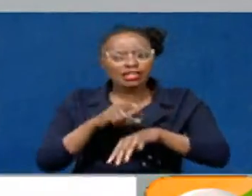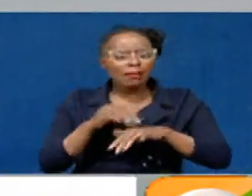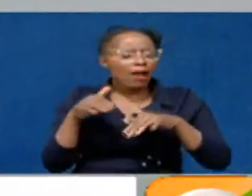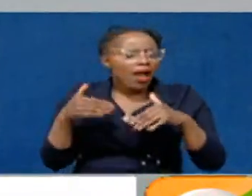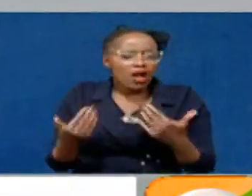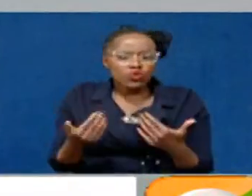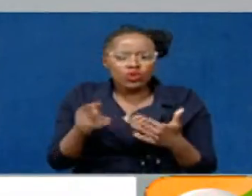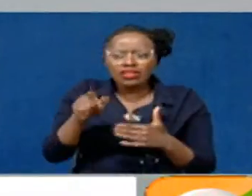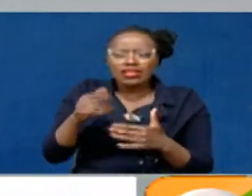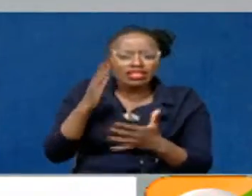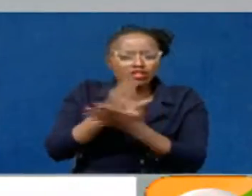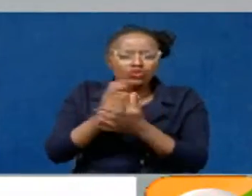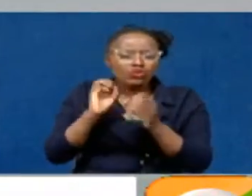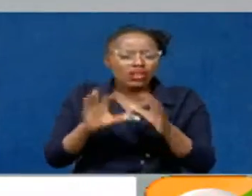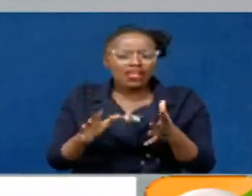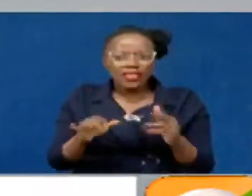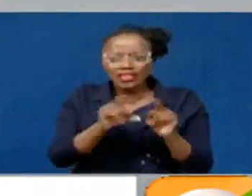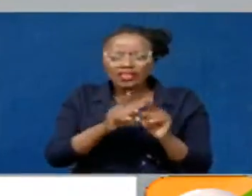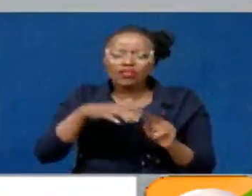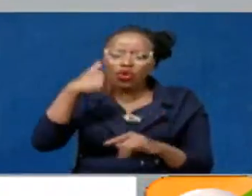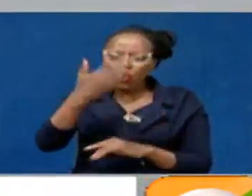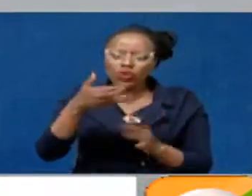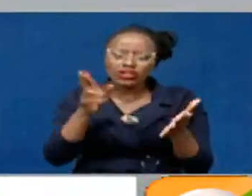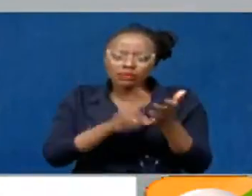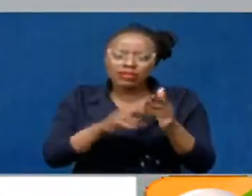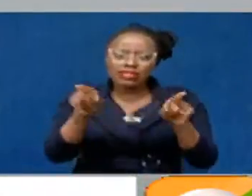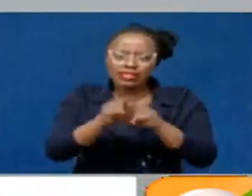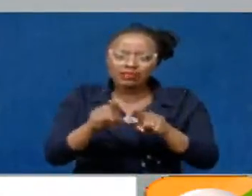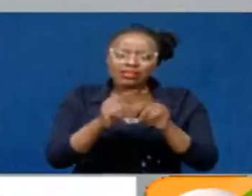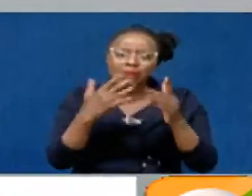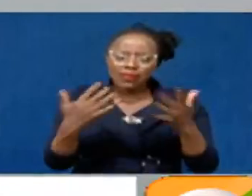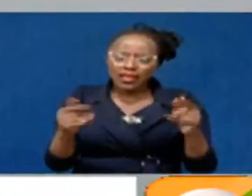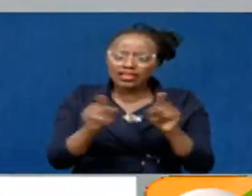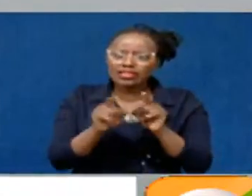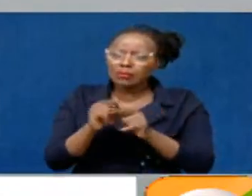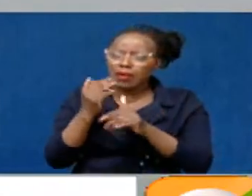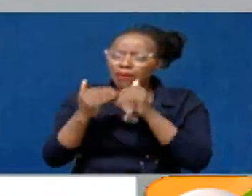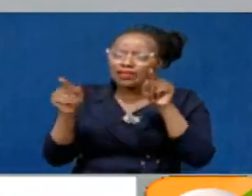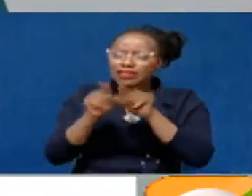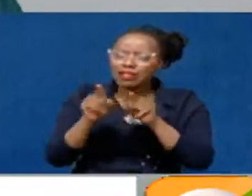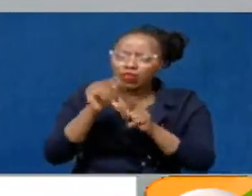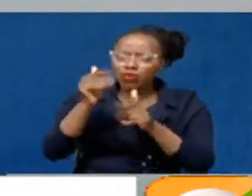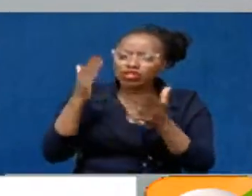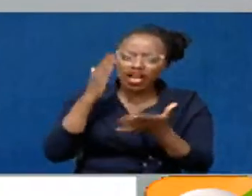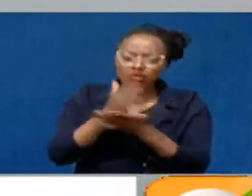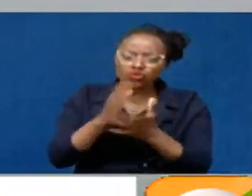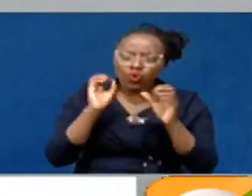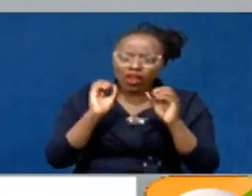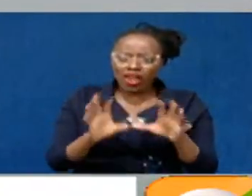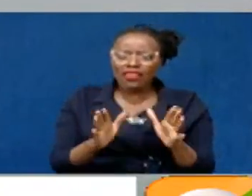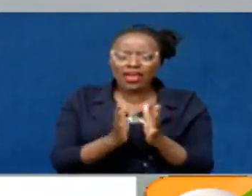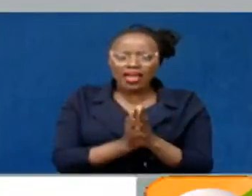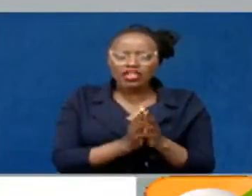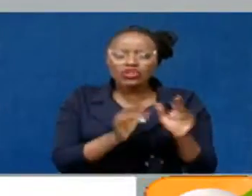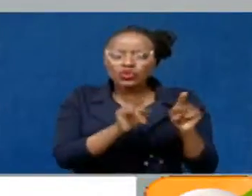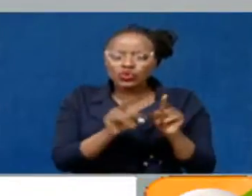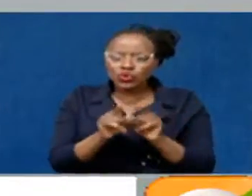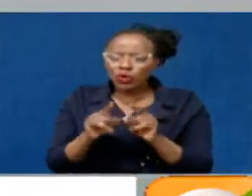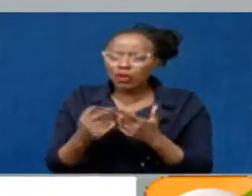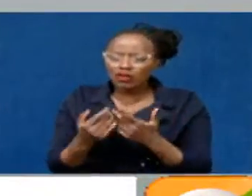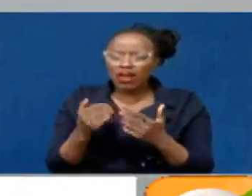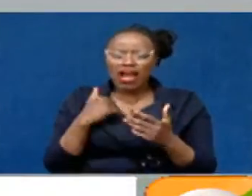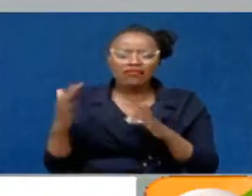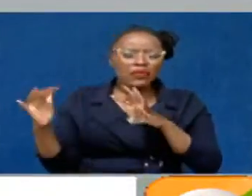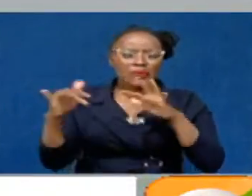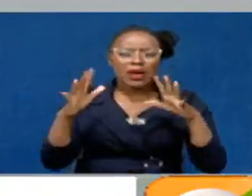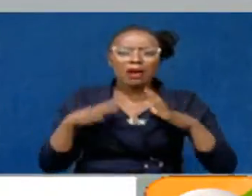How? That is not true. And they keep saying the same things again, building up on these inaccuracies and firing up